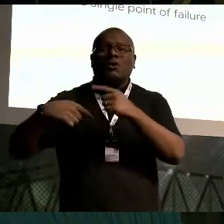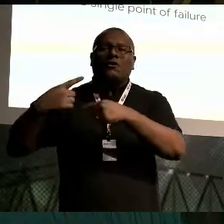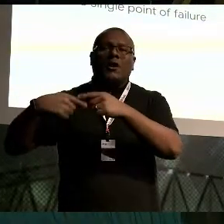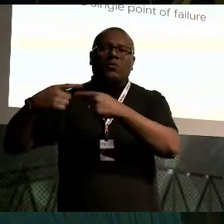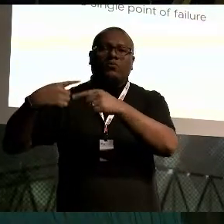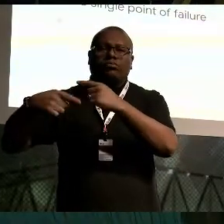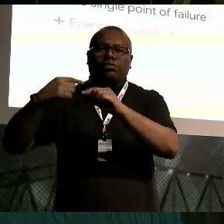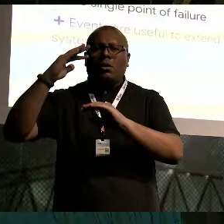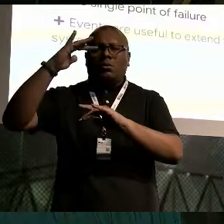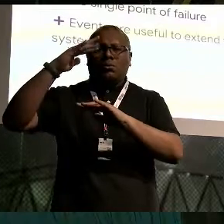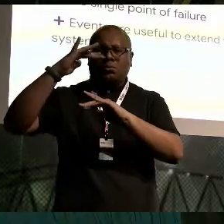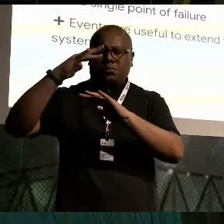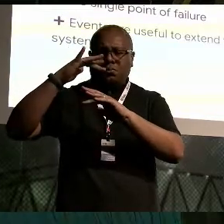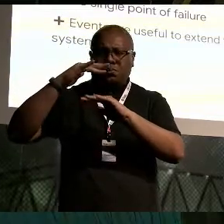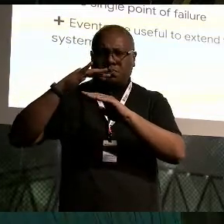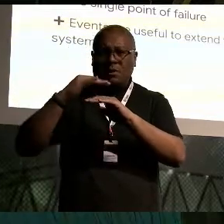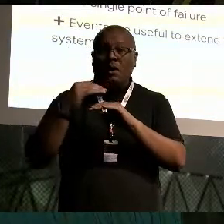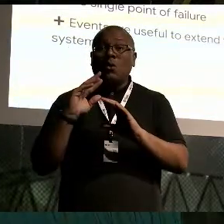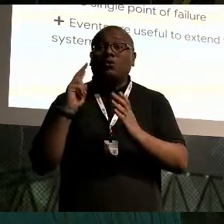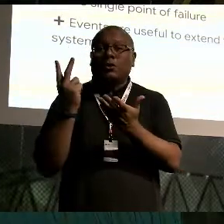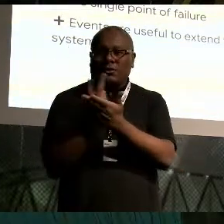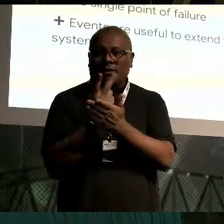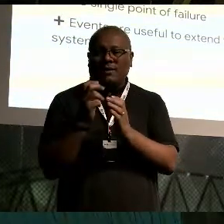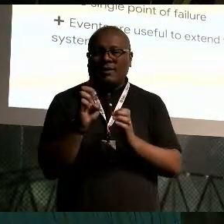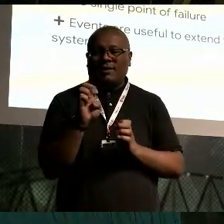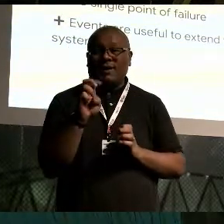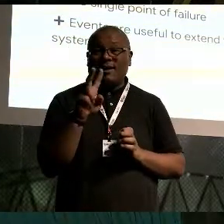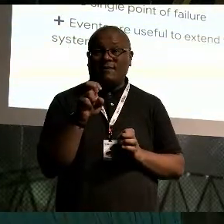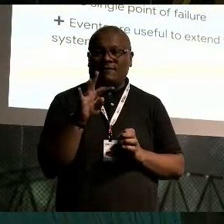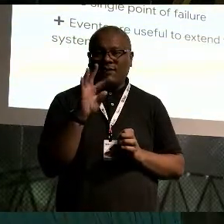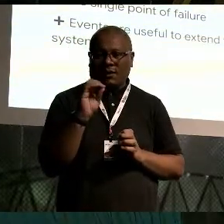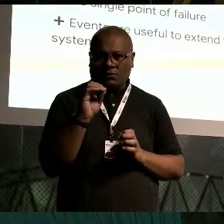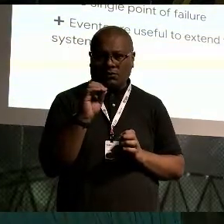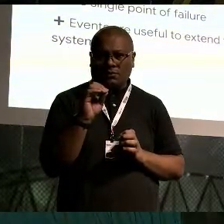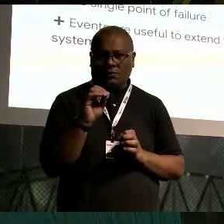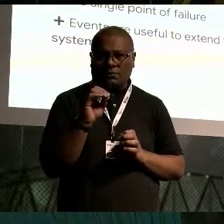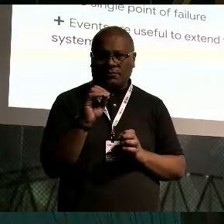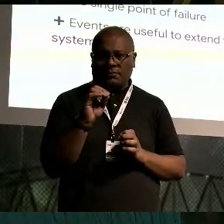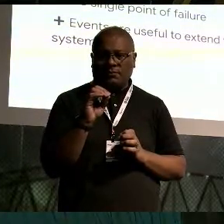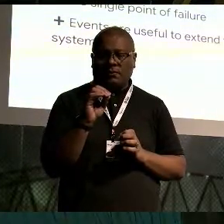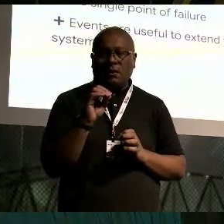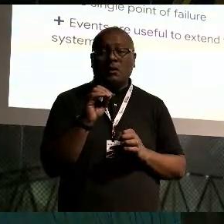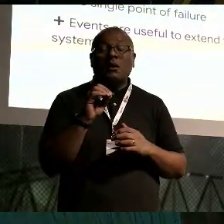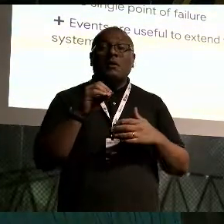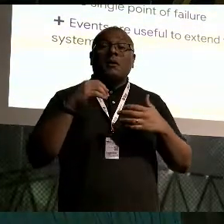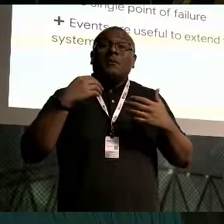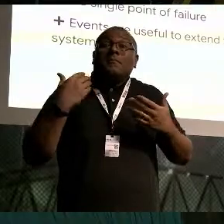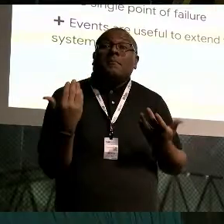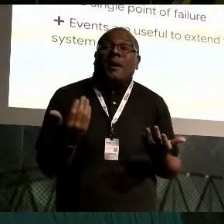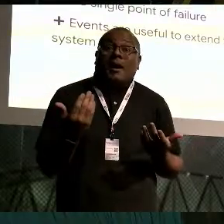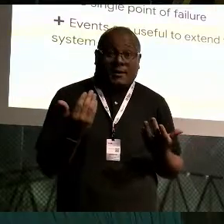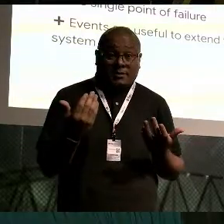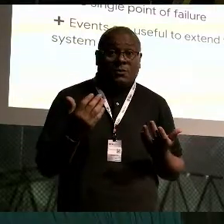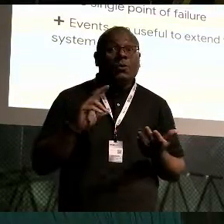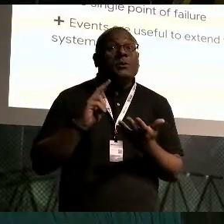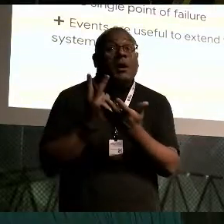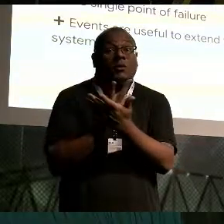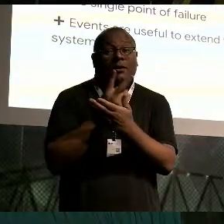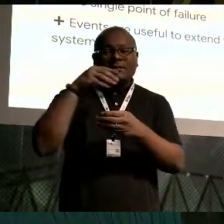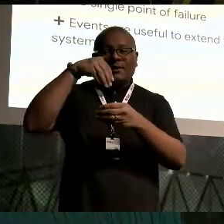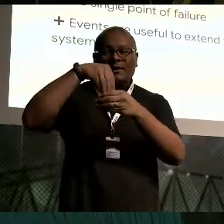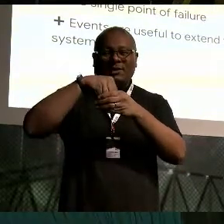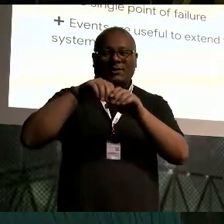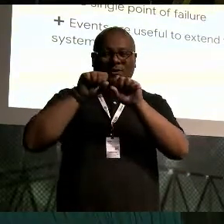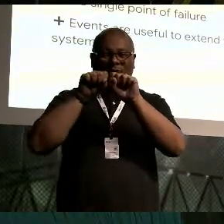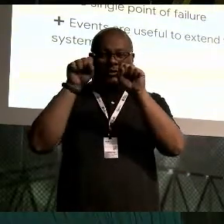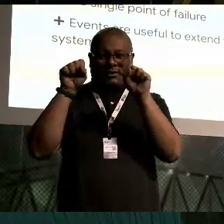well. And events are very useful if you need to extend your system. So if you need to add a new service, all